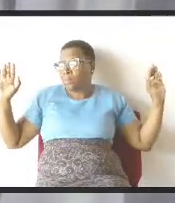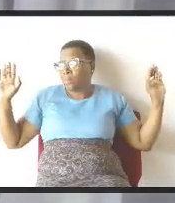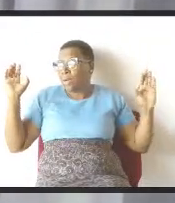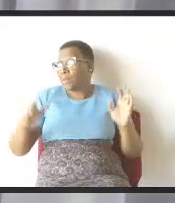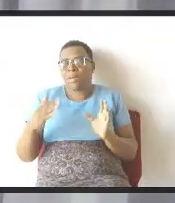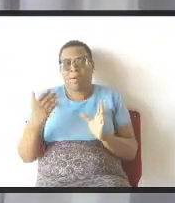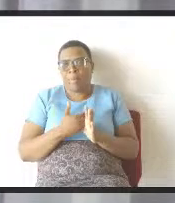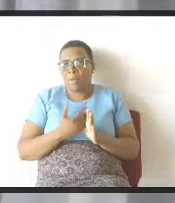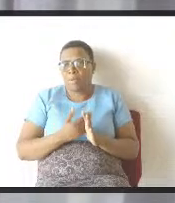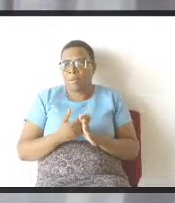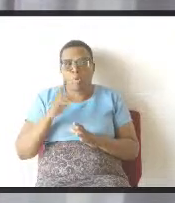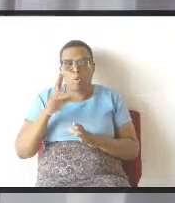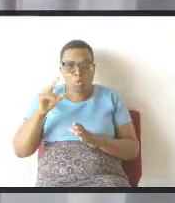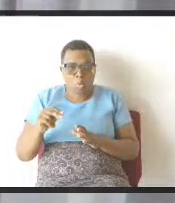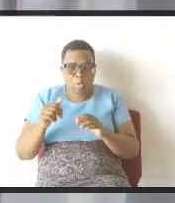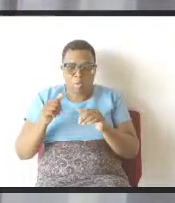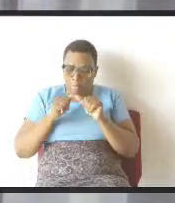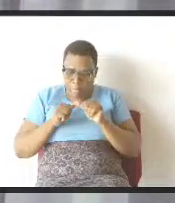I'm going to keep on